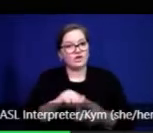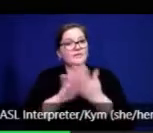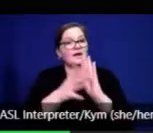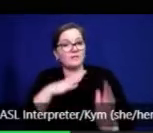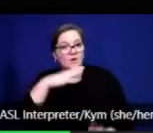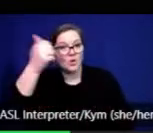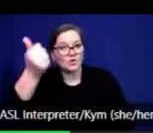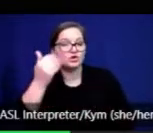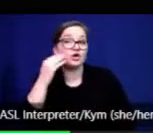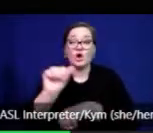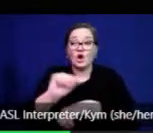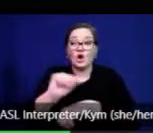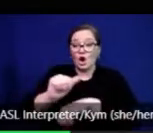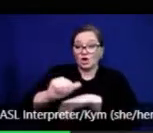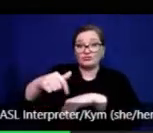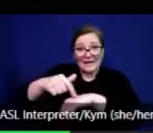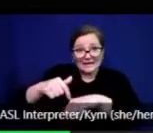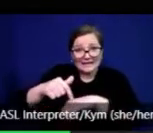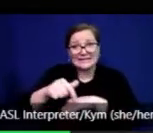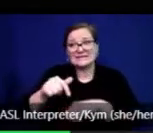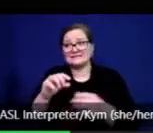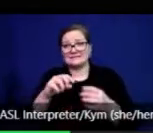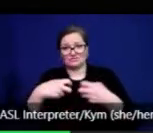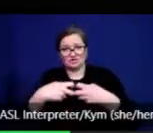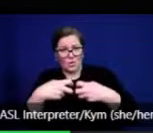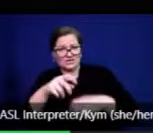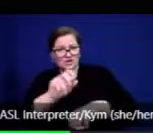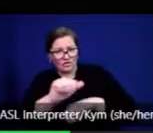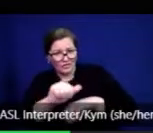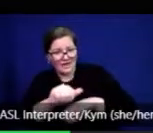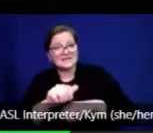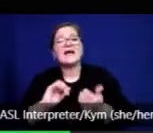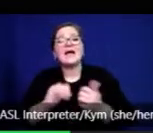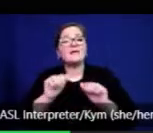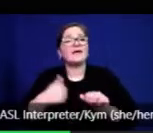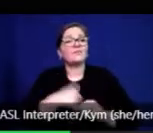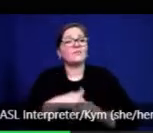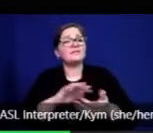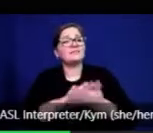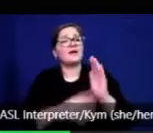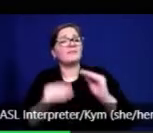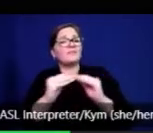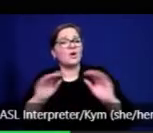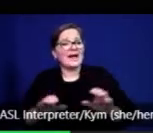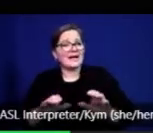arthritis, right? So how can we be more active to address that?